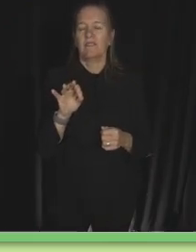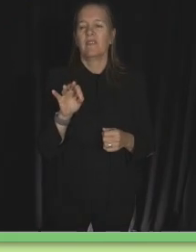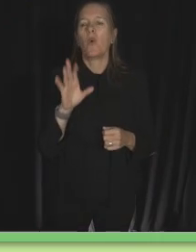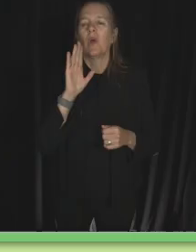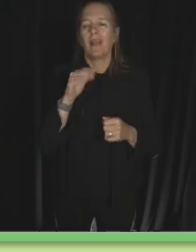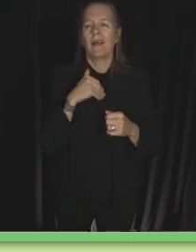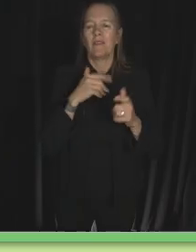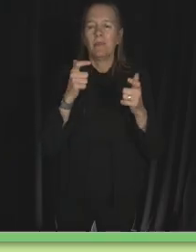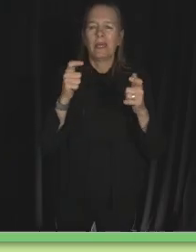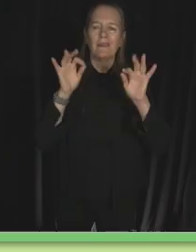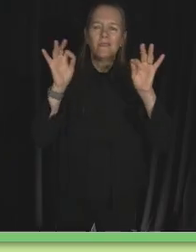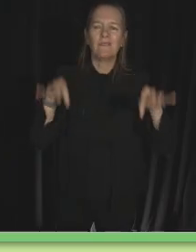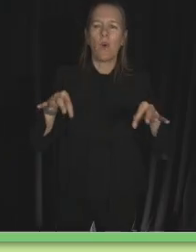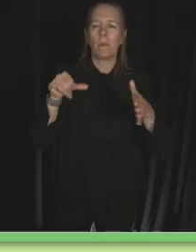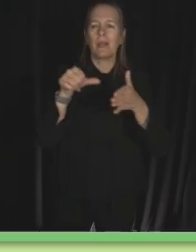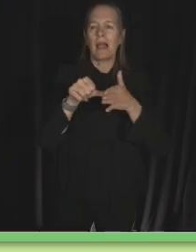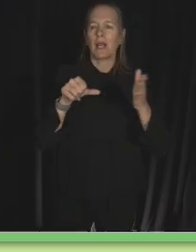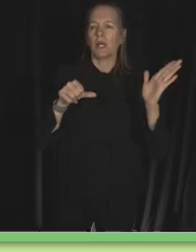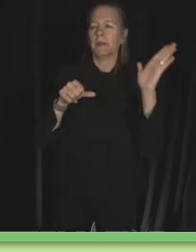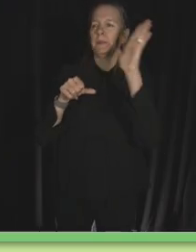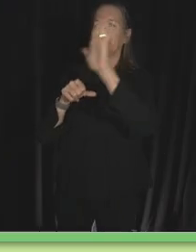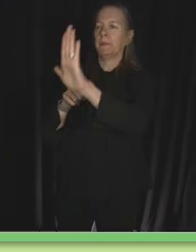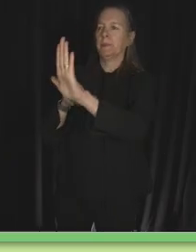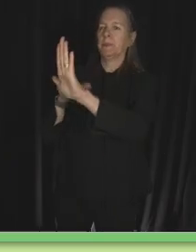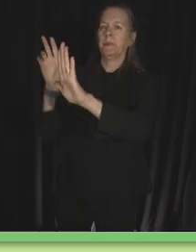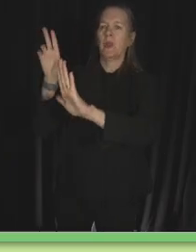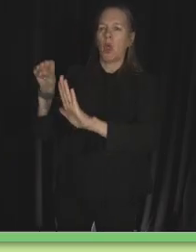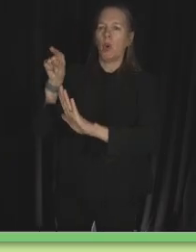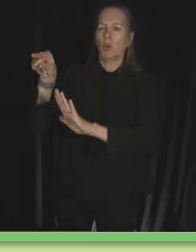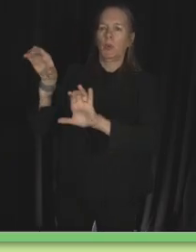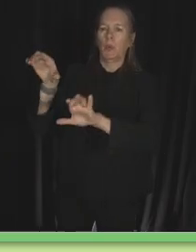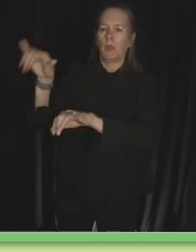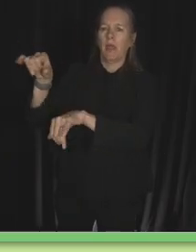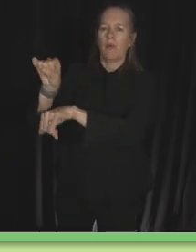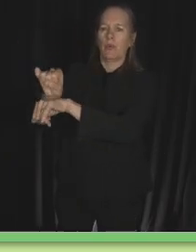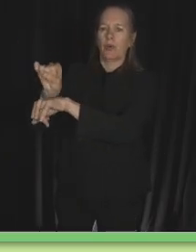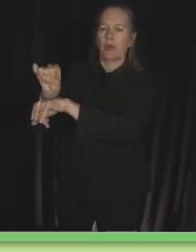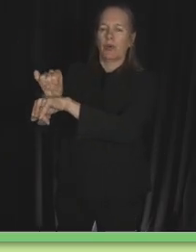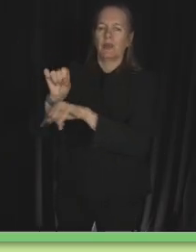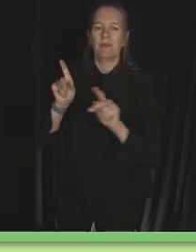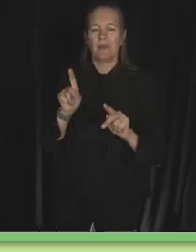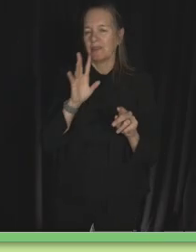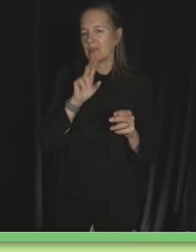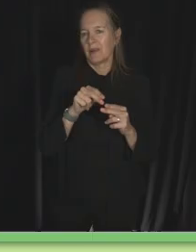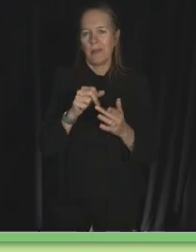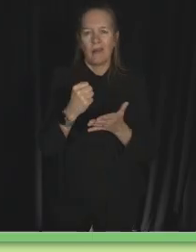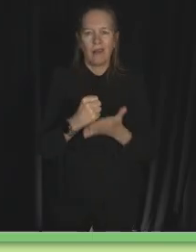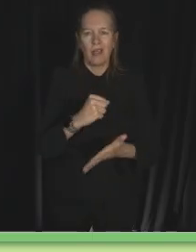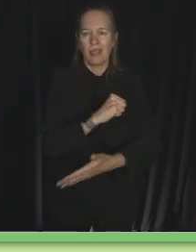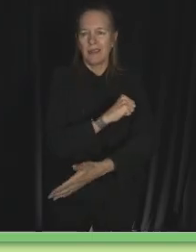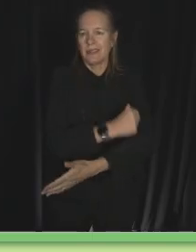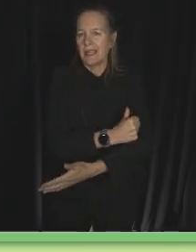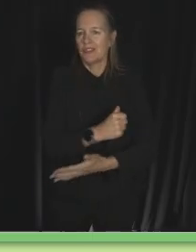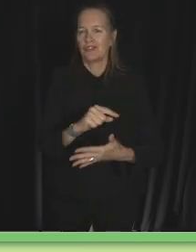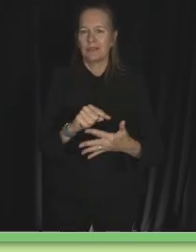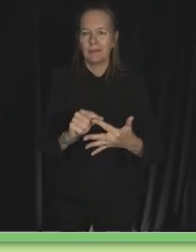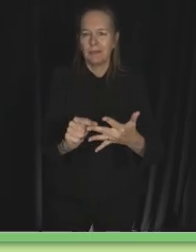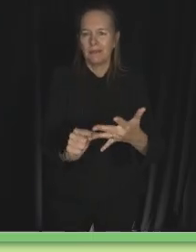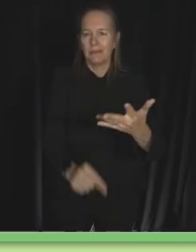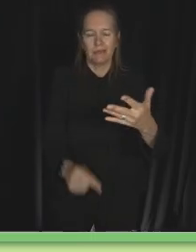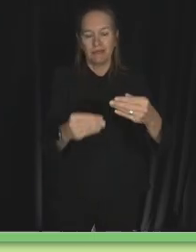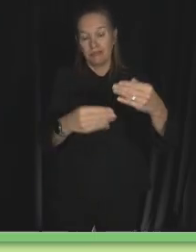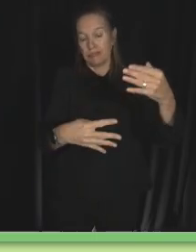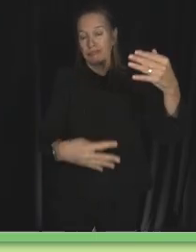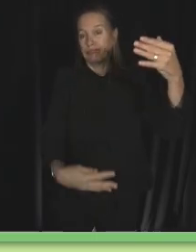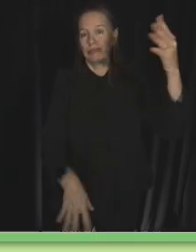form letter that you can push back to them and say, no, go do your own work. People have been talking about authentication or other types of stuff. Don't